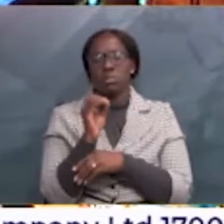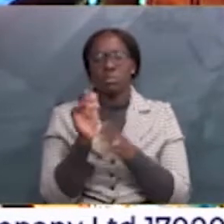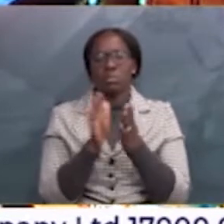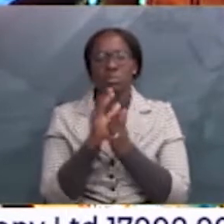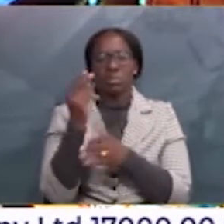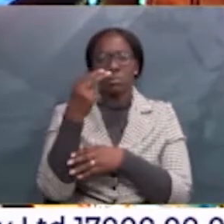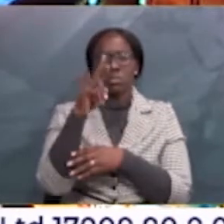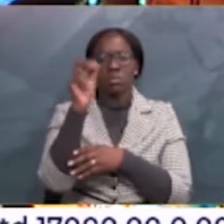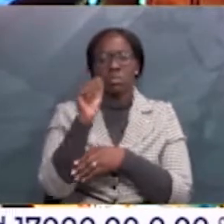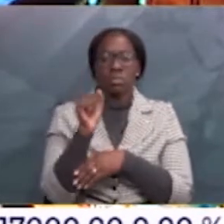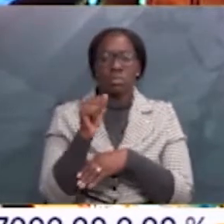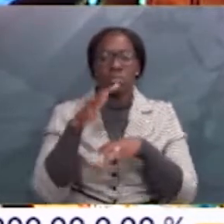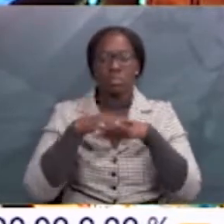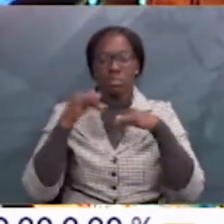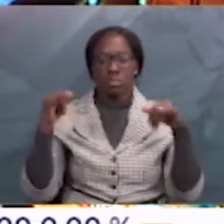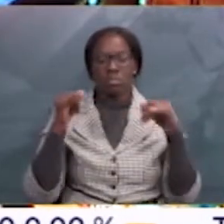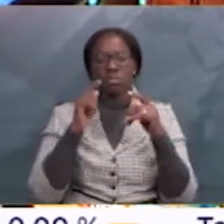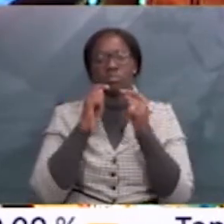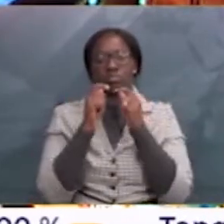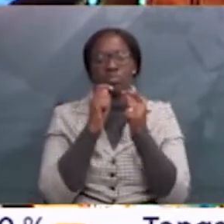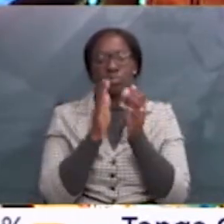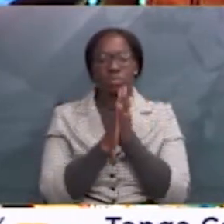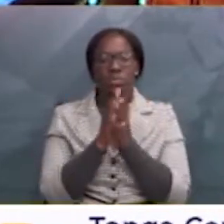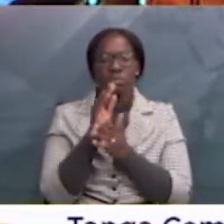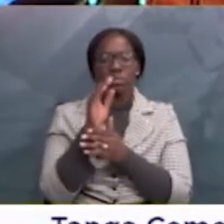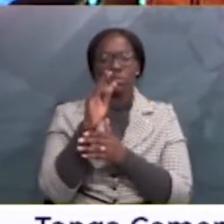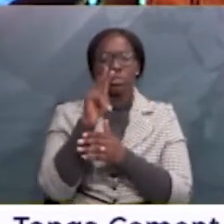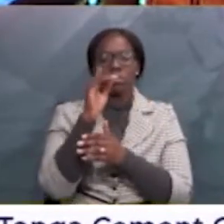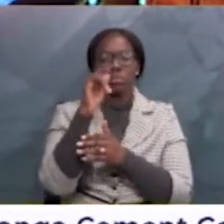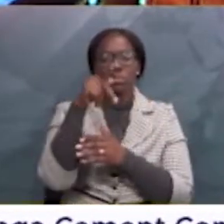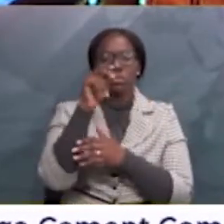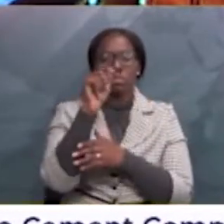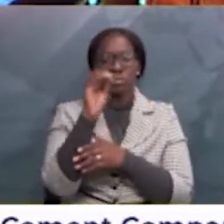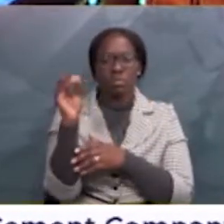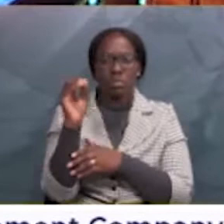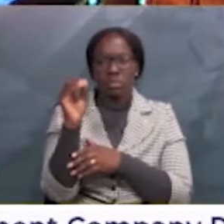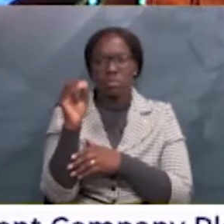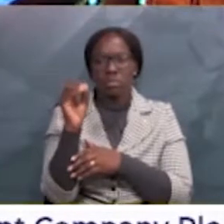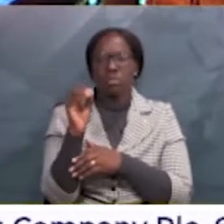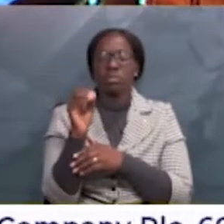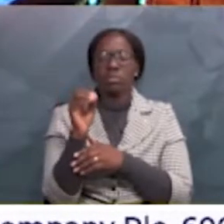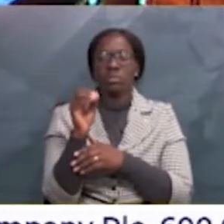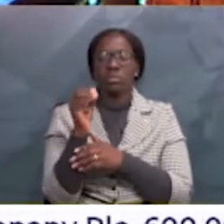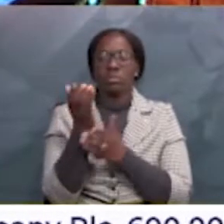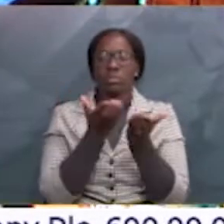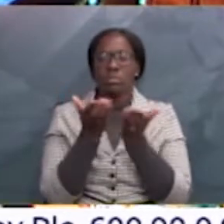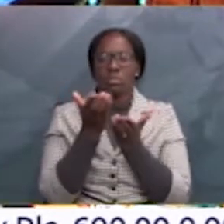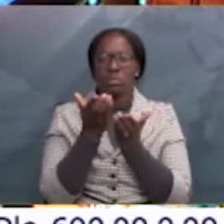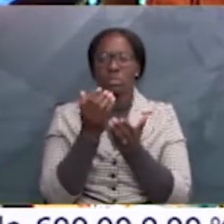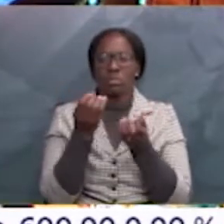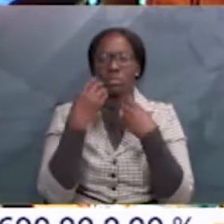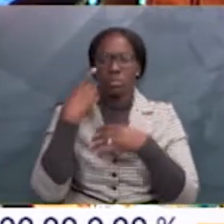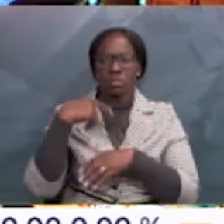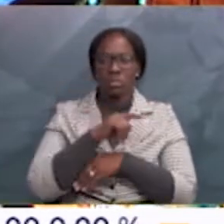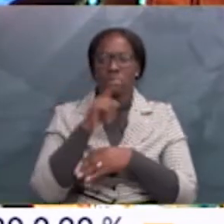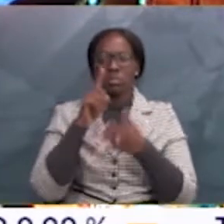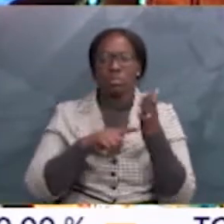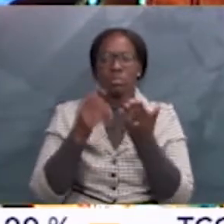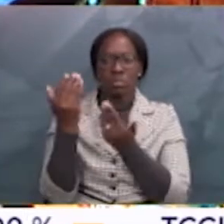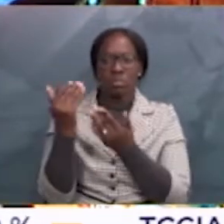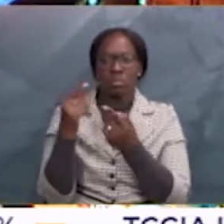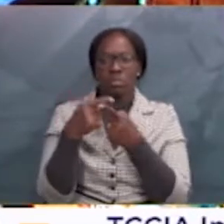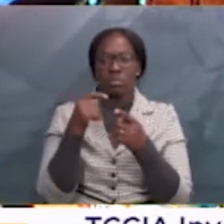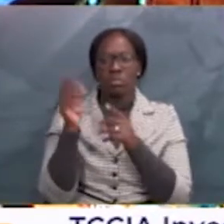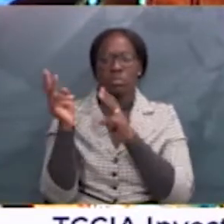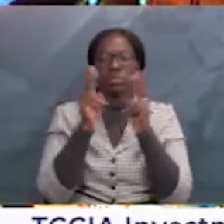Kipto, rather it was a virtual interview with Chris Kipto, a climate scientist at the Meteorological Service. He tells us what to expect from